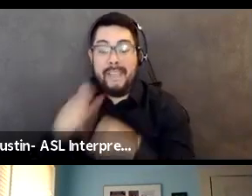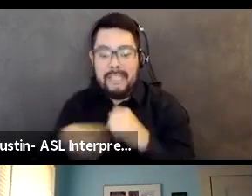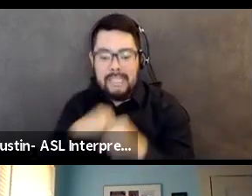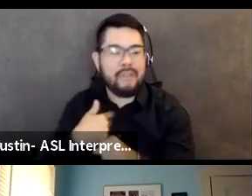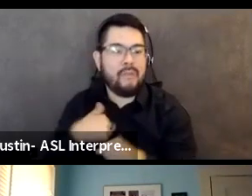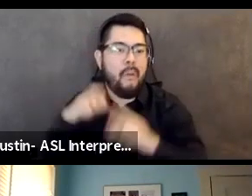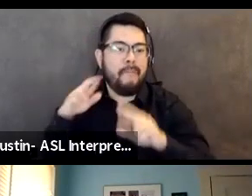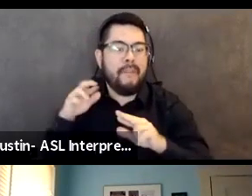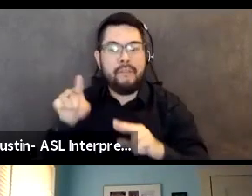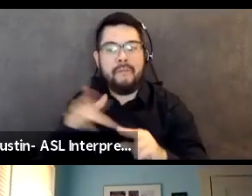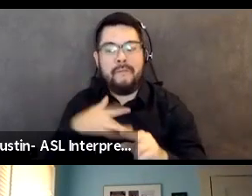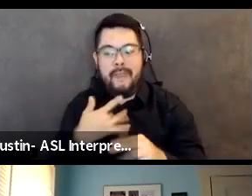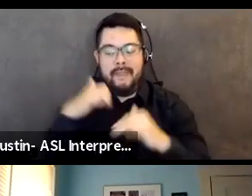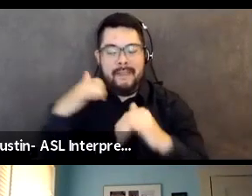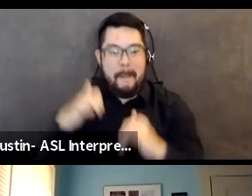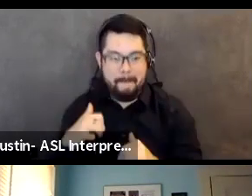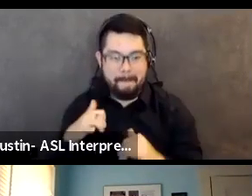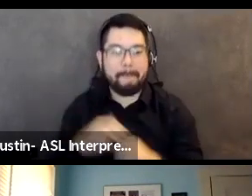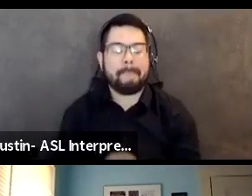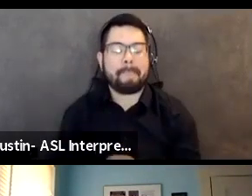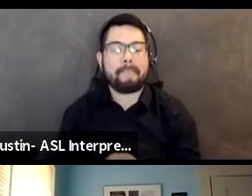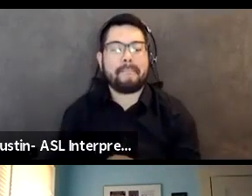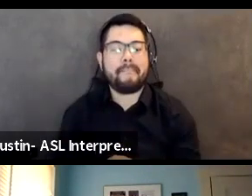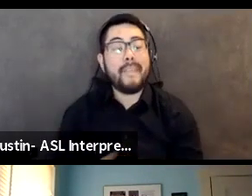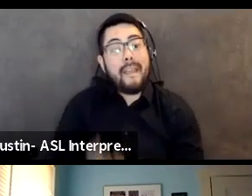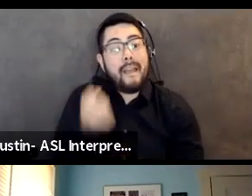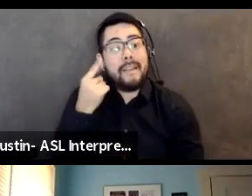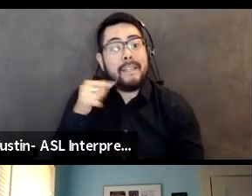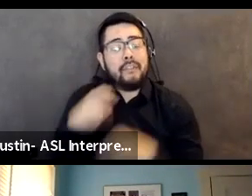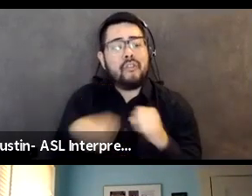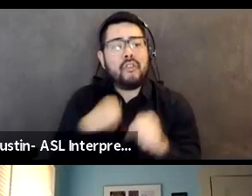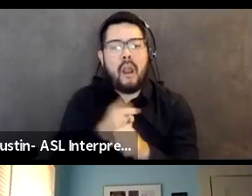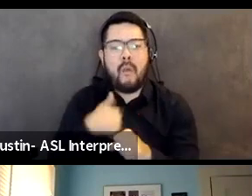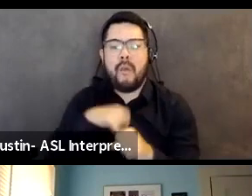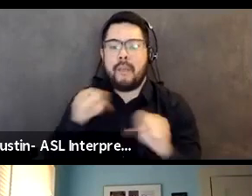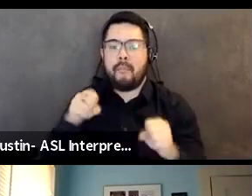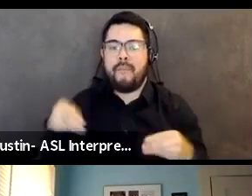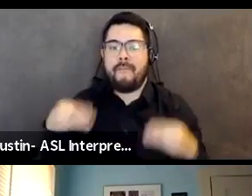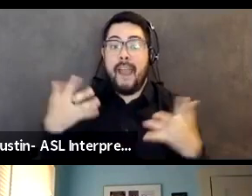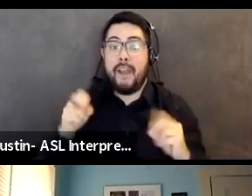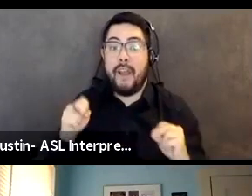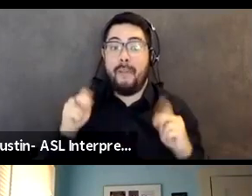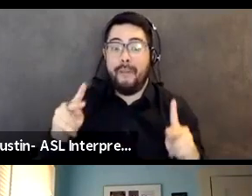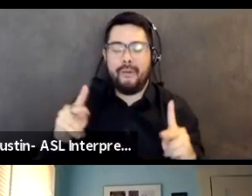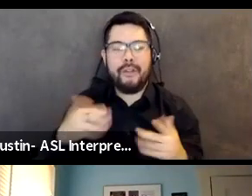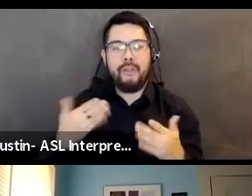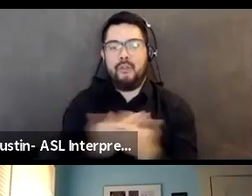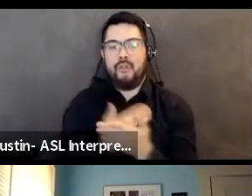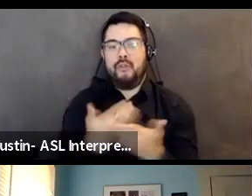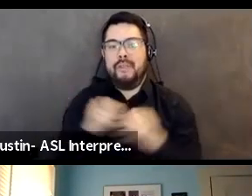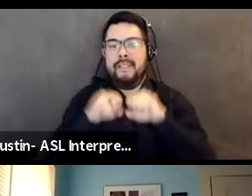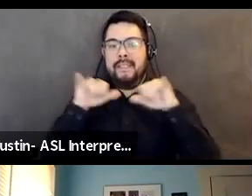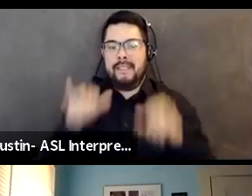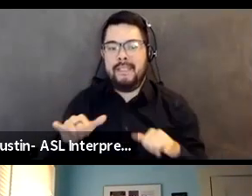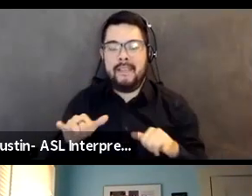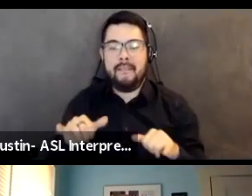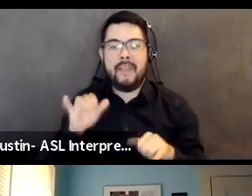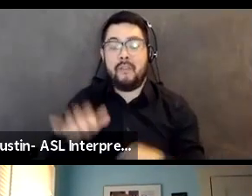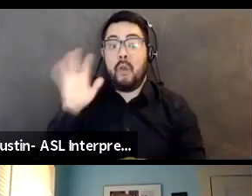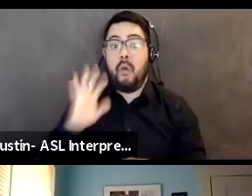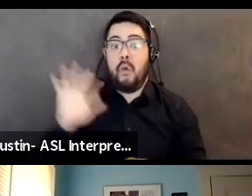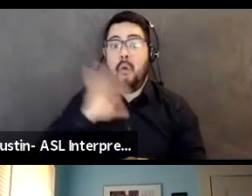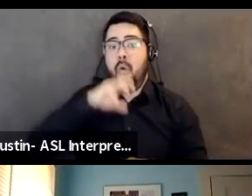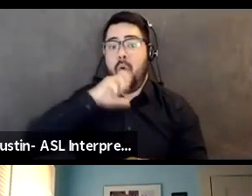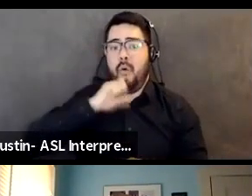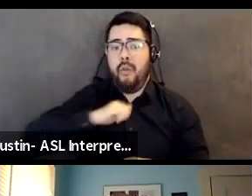that excitement we have an opportunity this year to build a new system that leaves behind the inequities that are inherent in the current